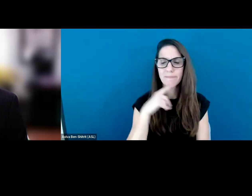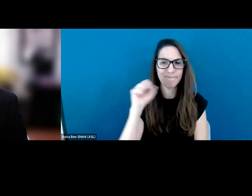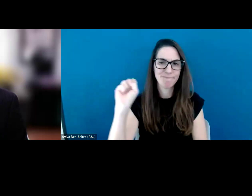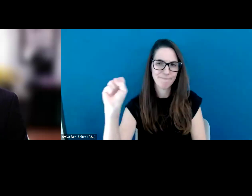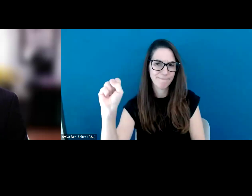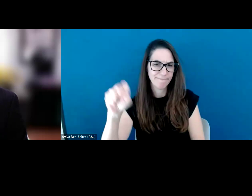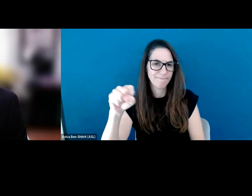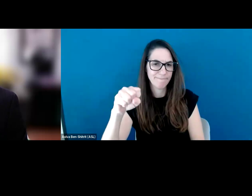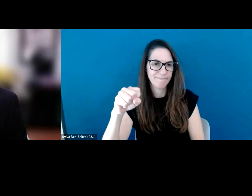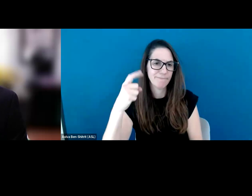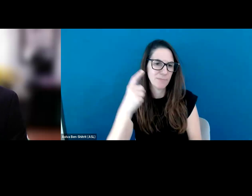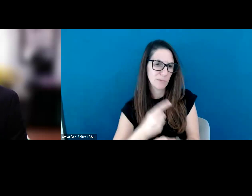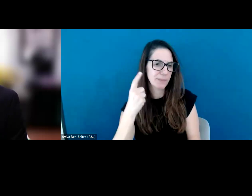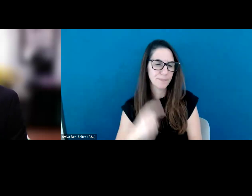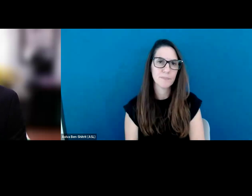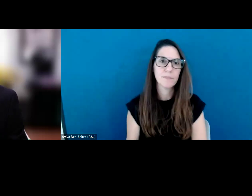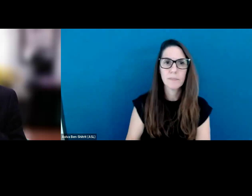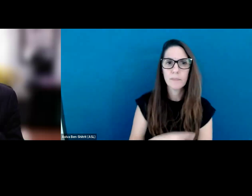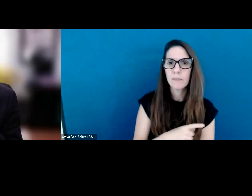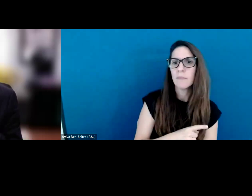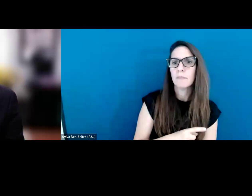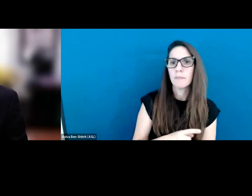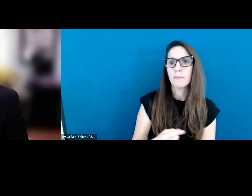Okay. Well, thank you, everyone.